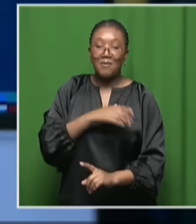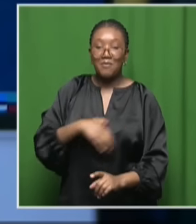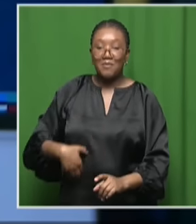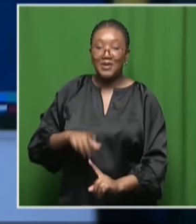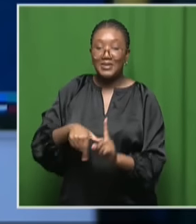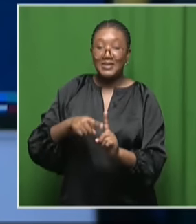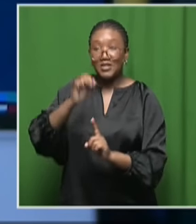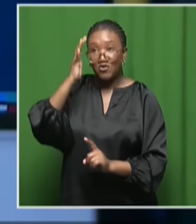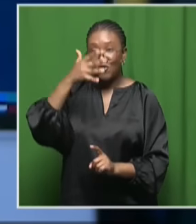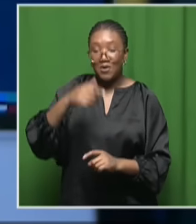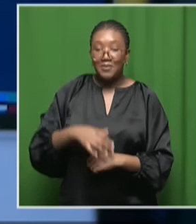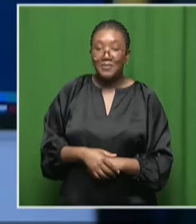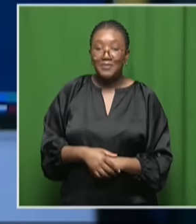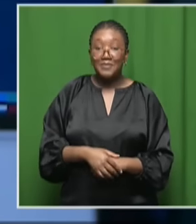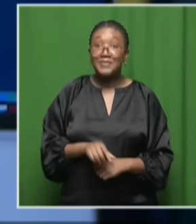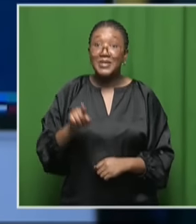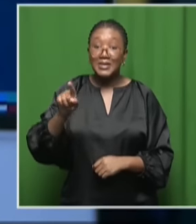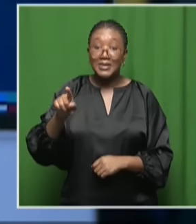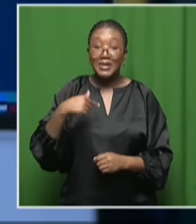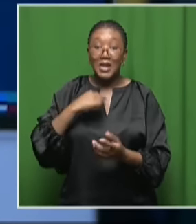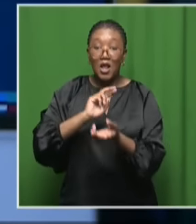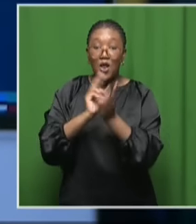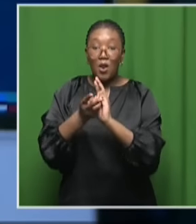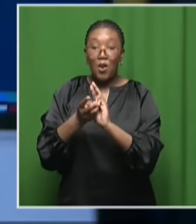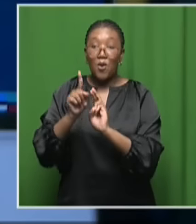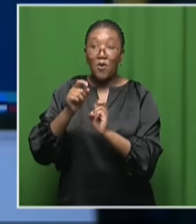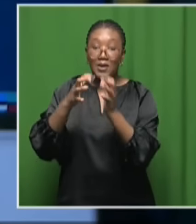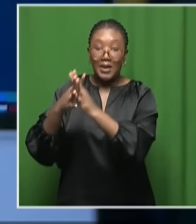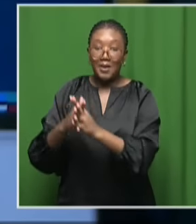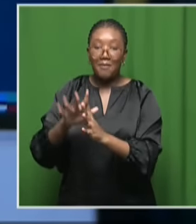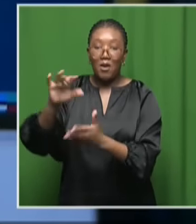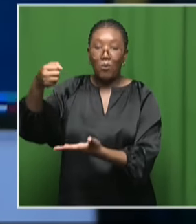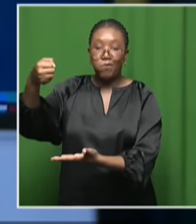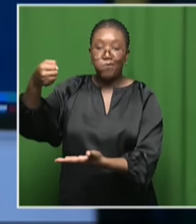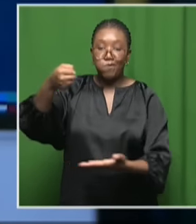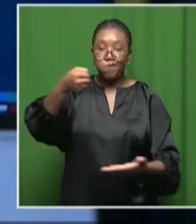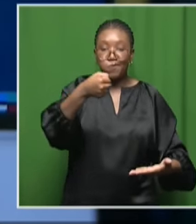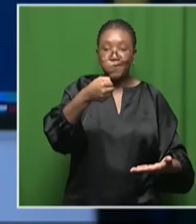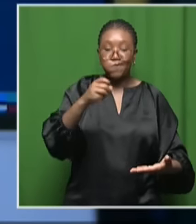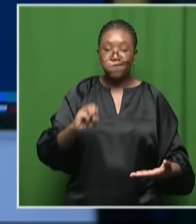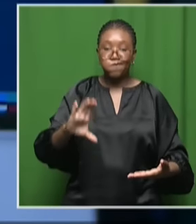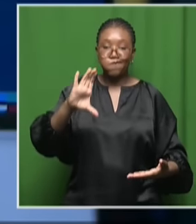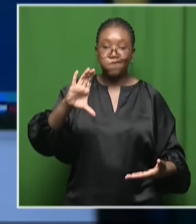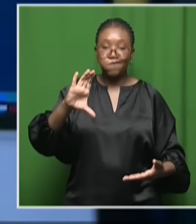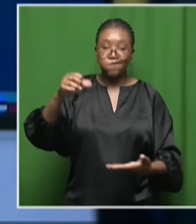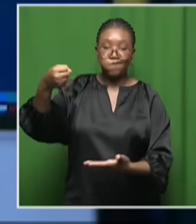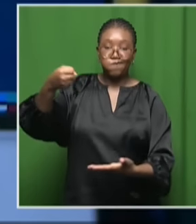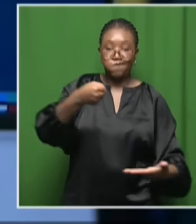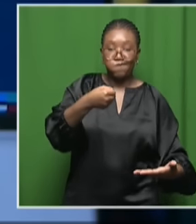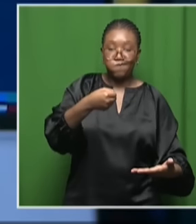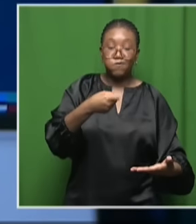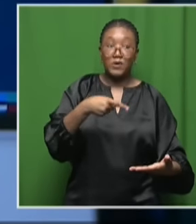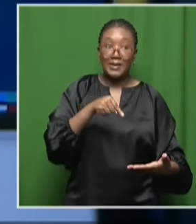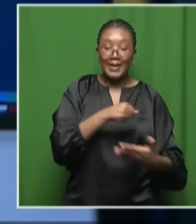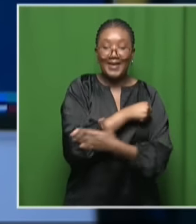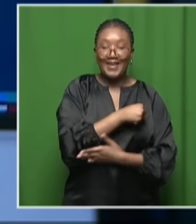huge loan, huge cash injection from the United States, which in some part